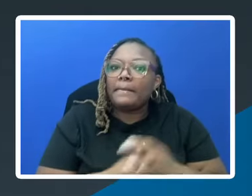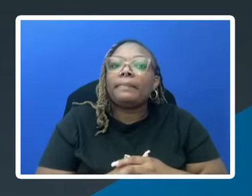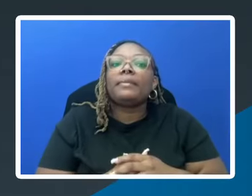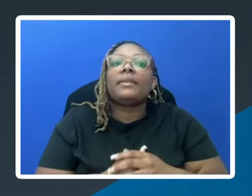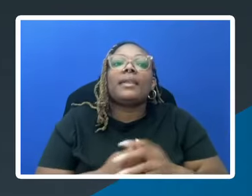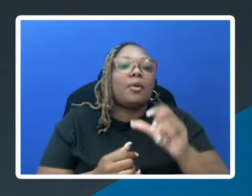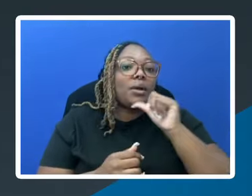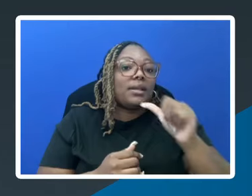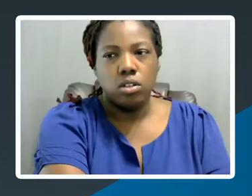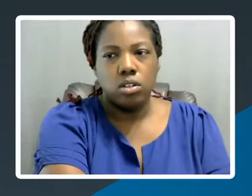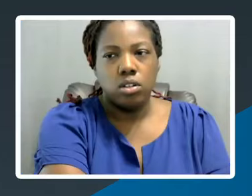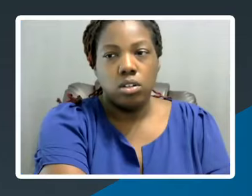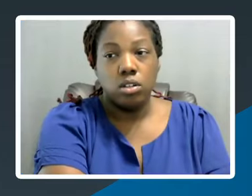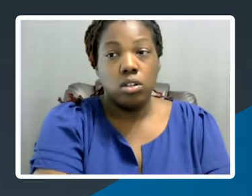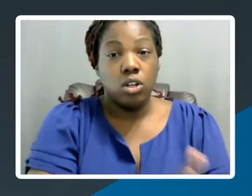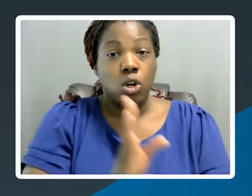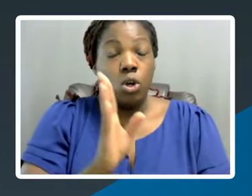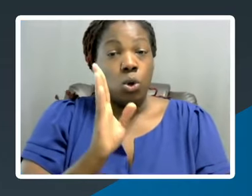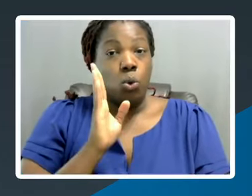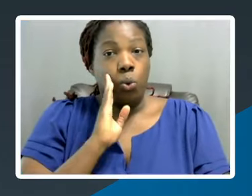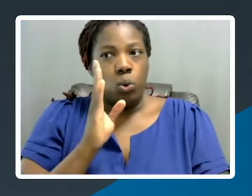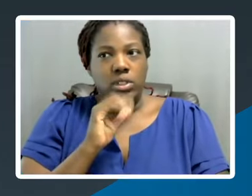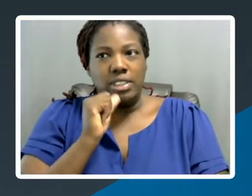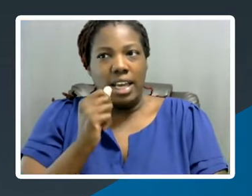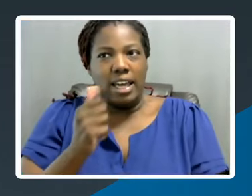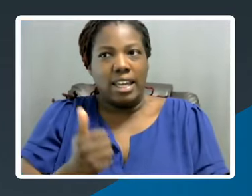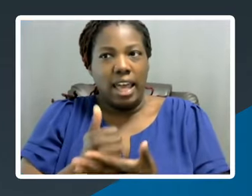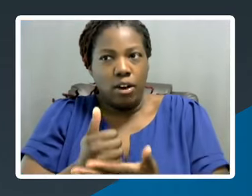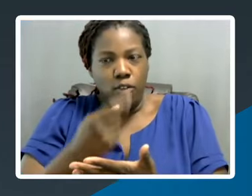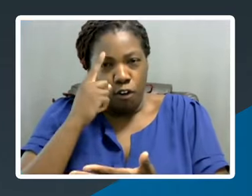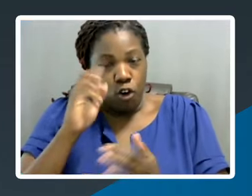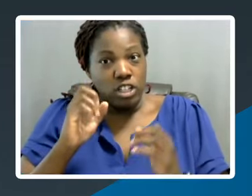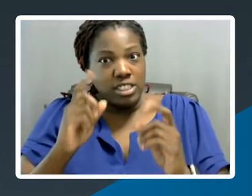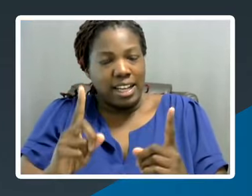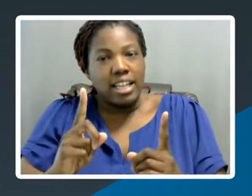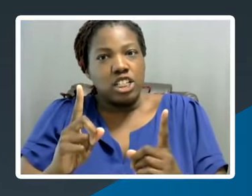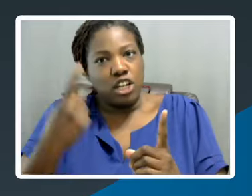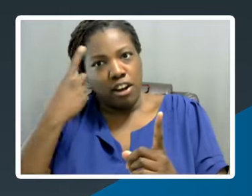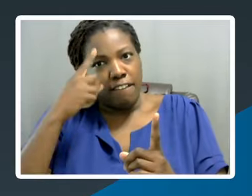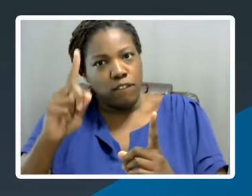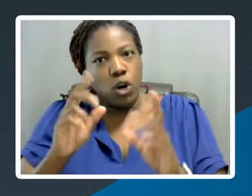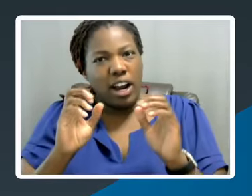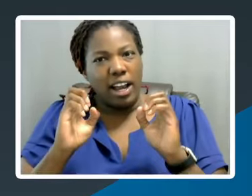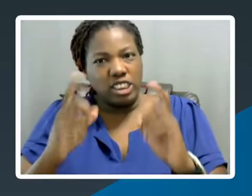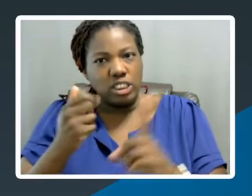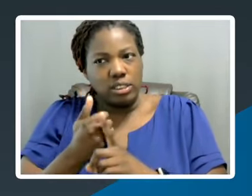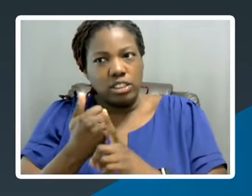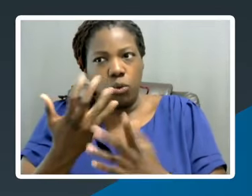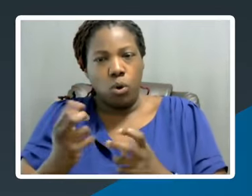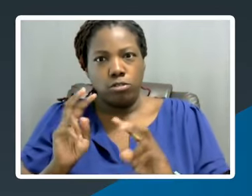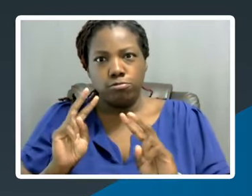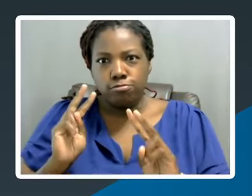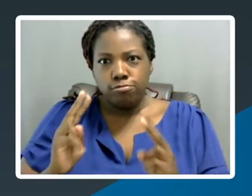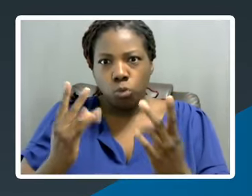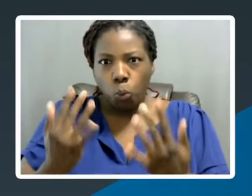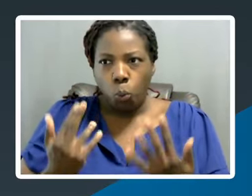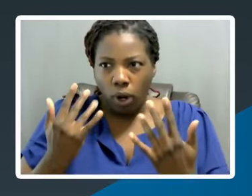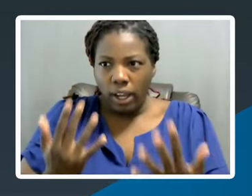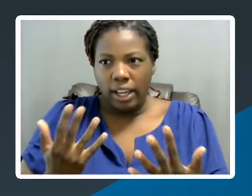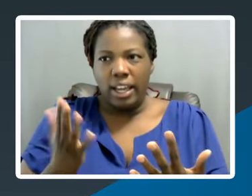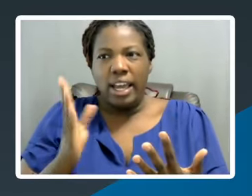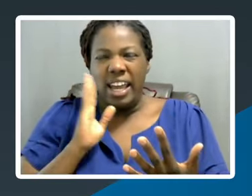particularly for educators, what's not helpful is for educators who want to sort of wait this one out, right? Who are like, I'm going to take a pass